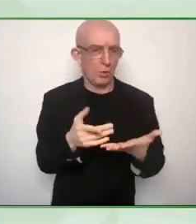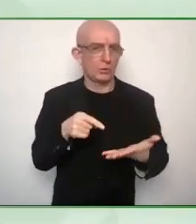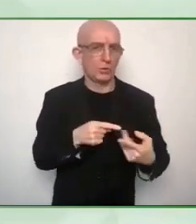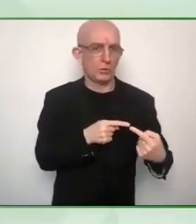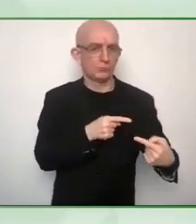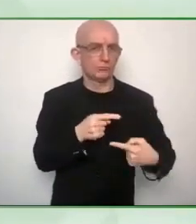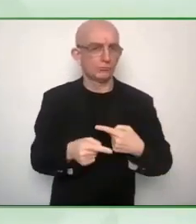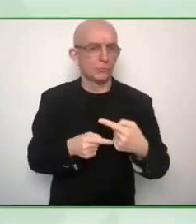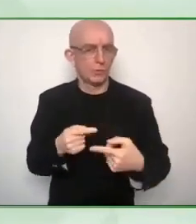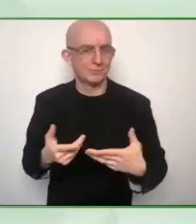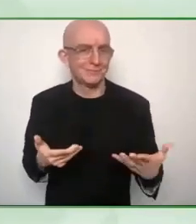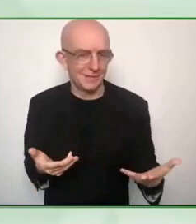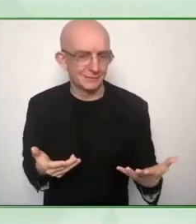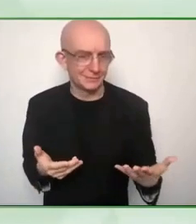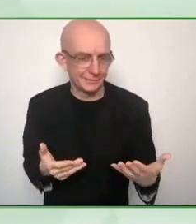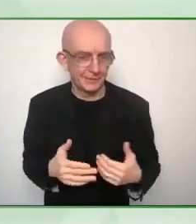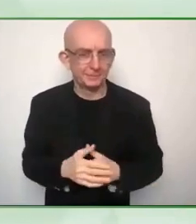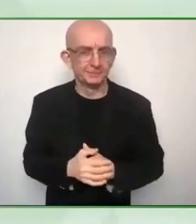Well,